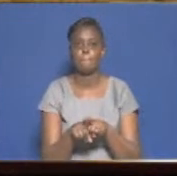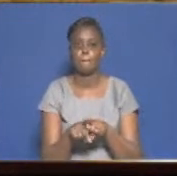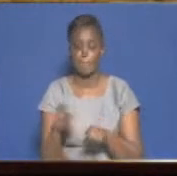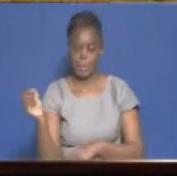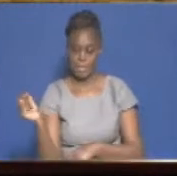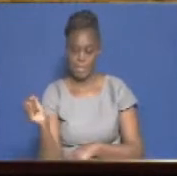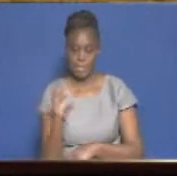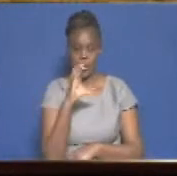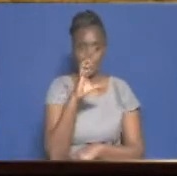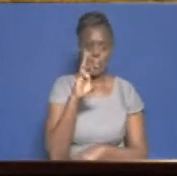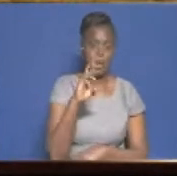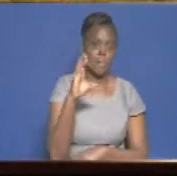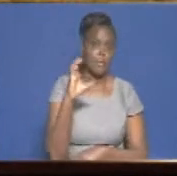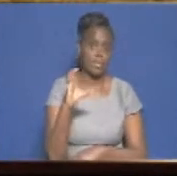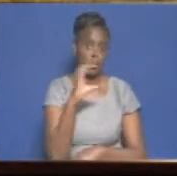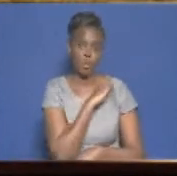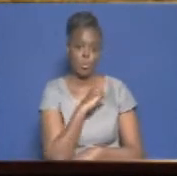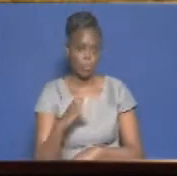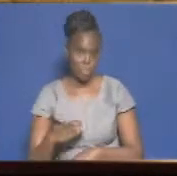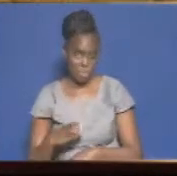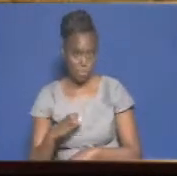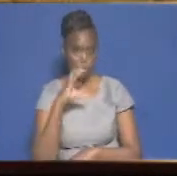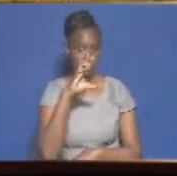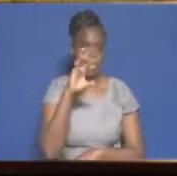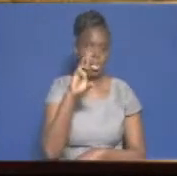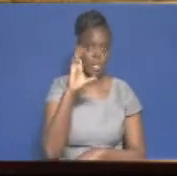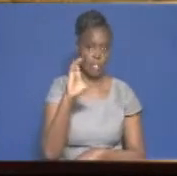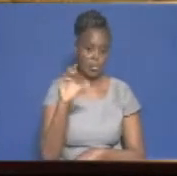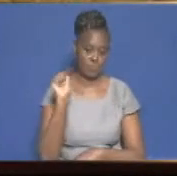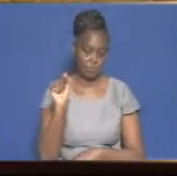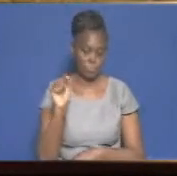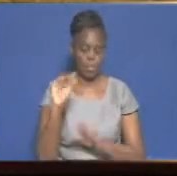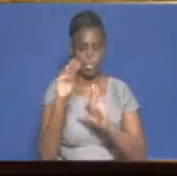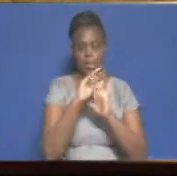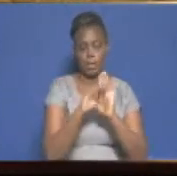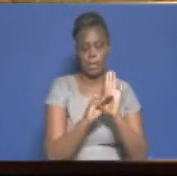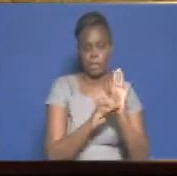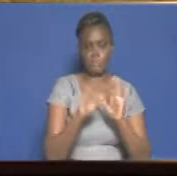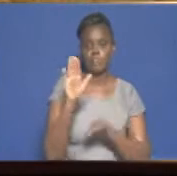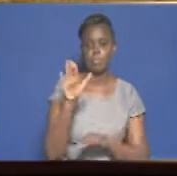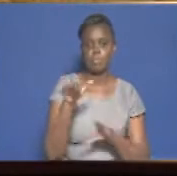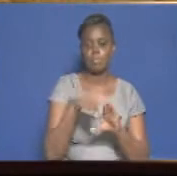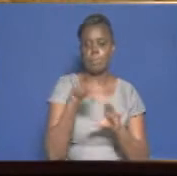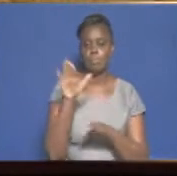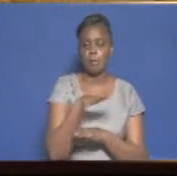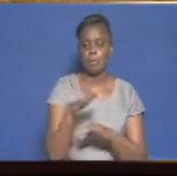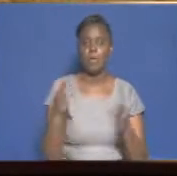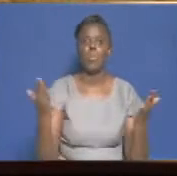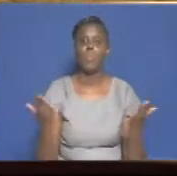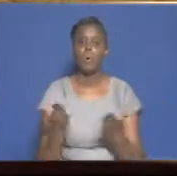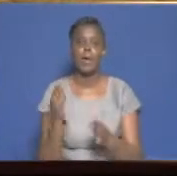and Remuneration Commission placed members of Parliament where they did,